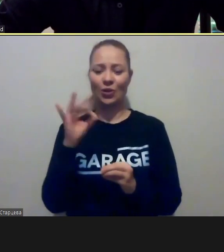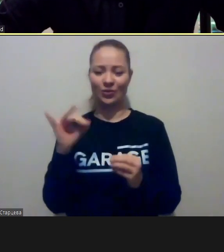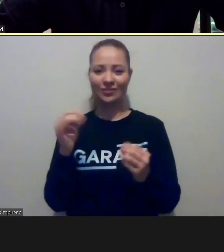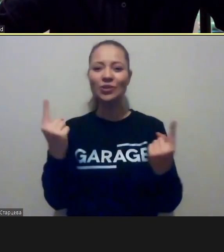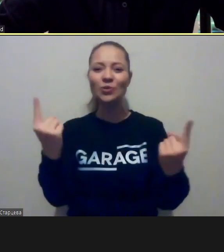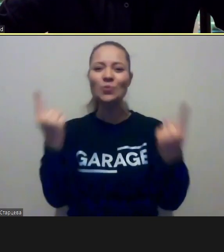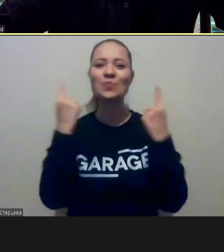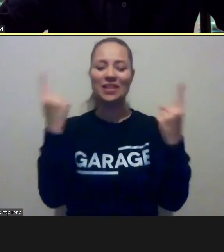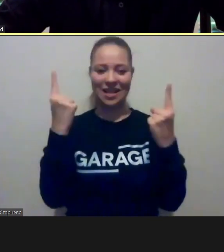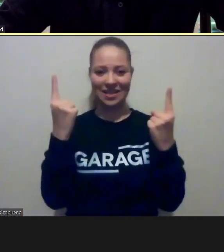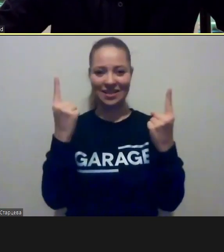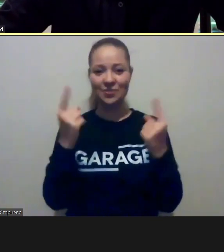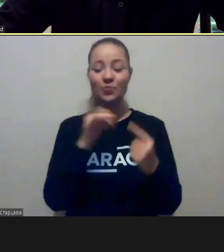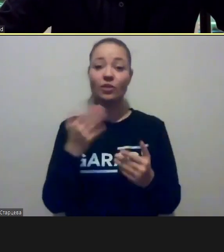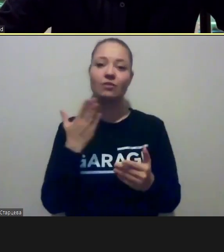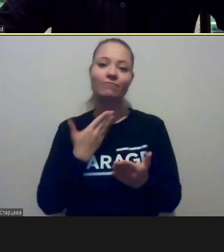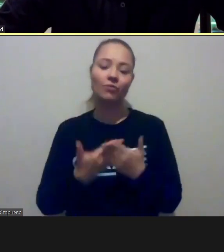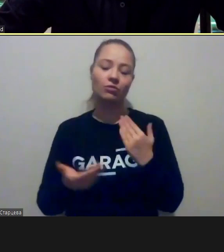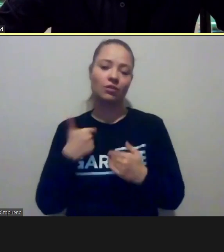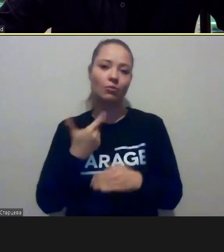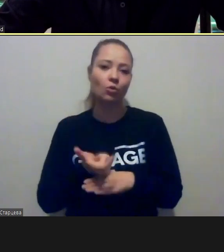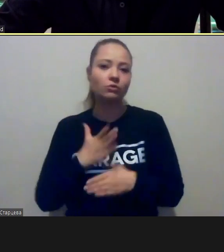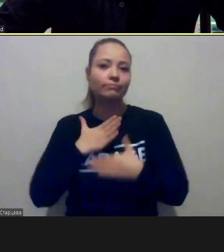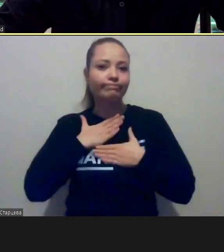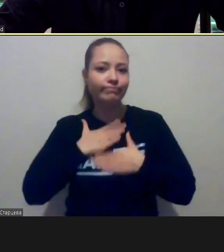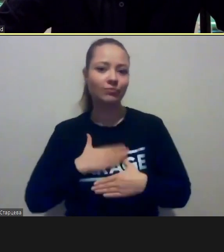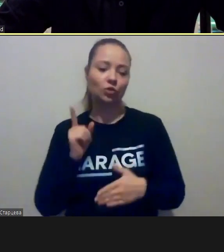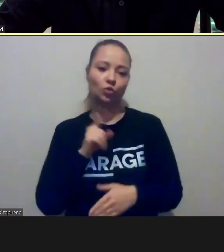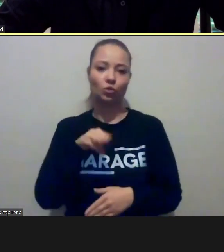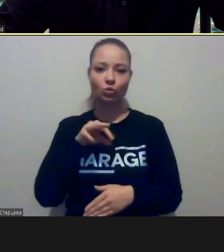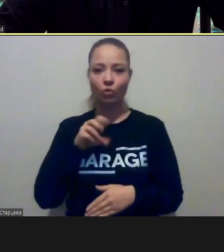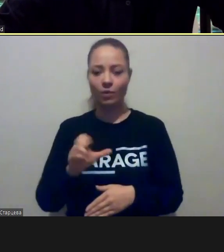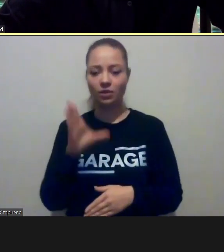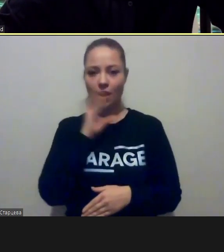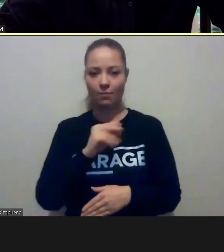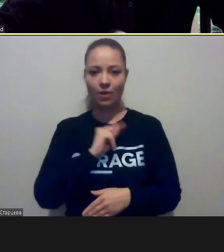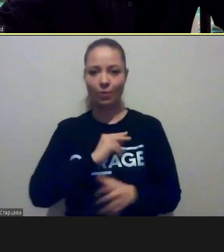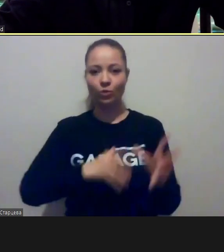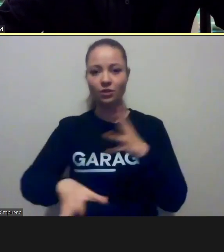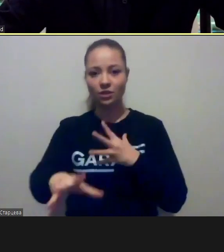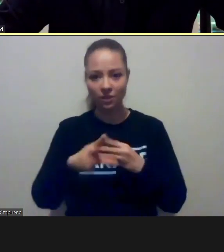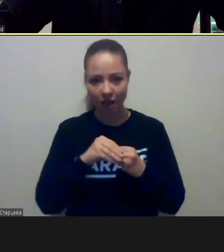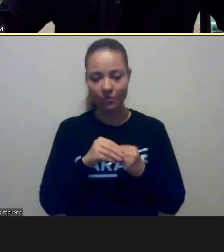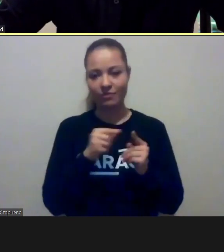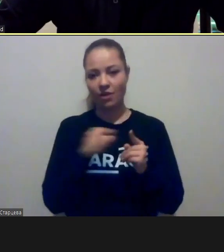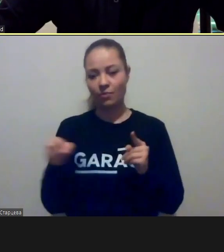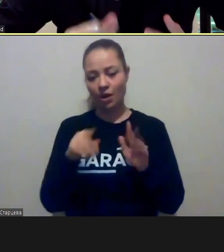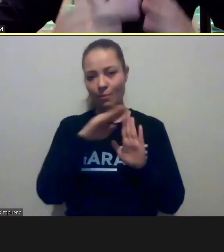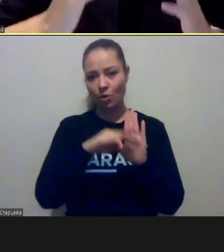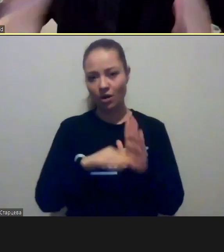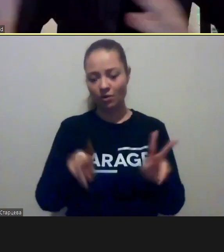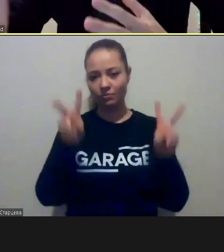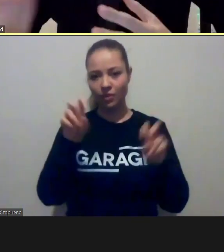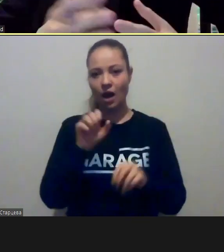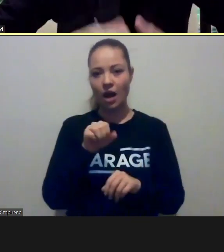small jubilee, and we're really happy to be able to work with Tomás with this.